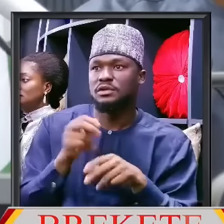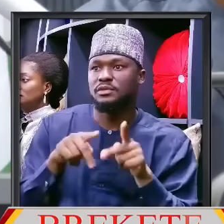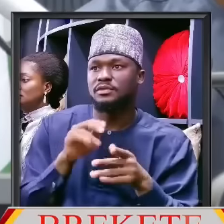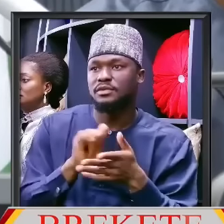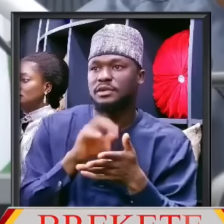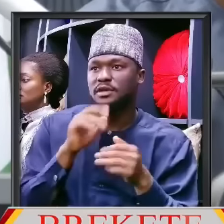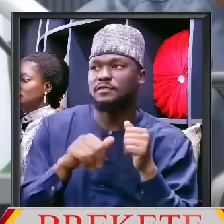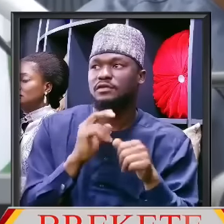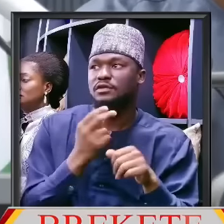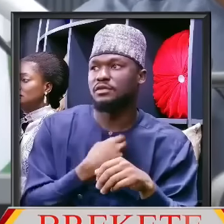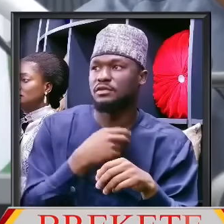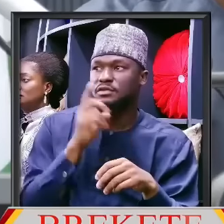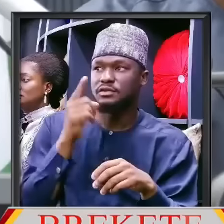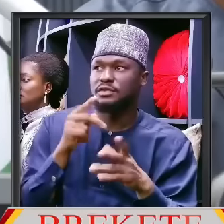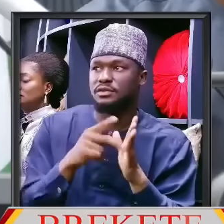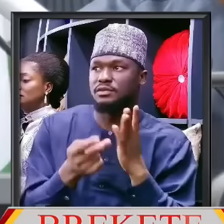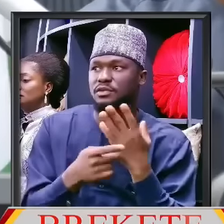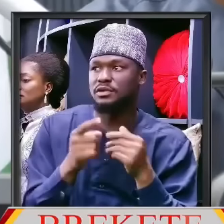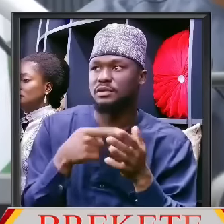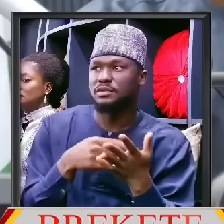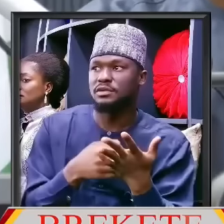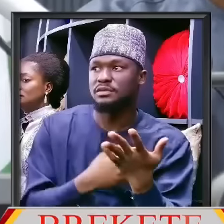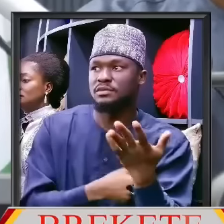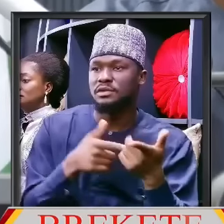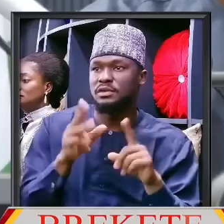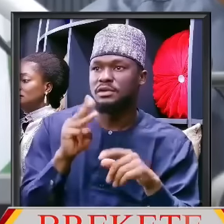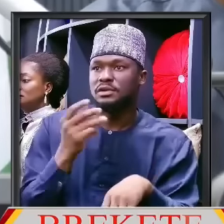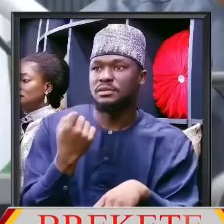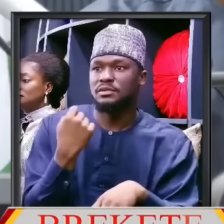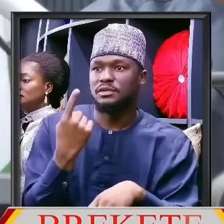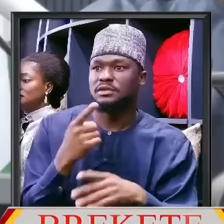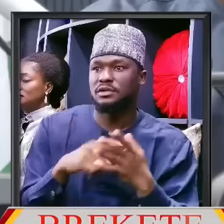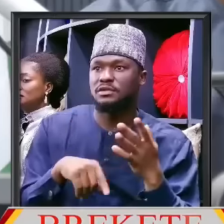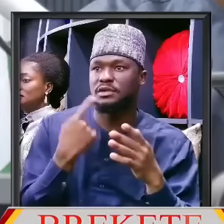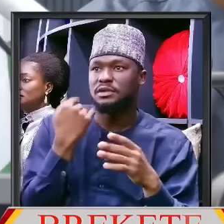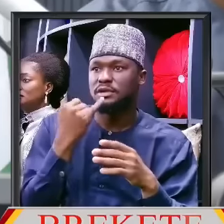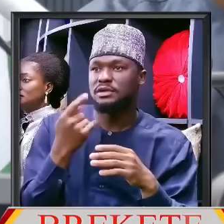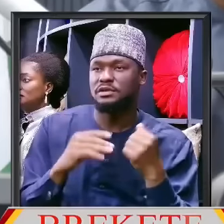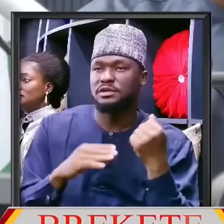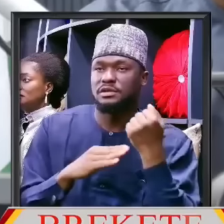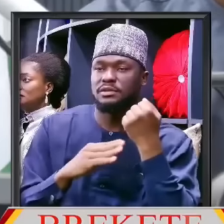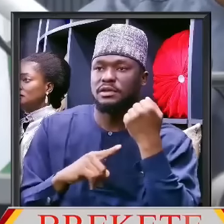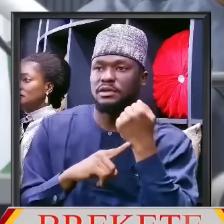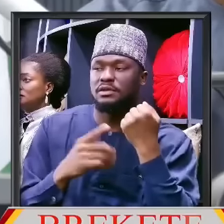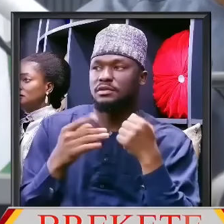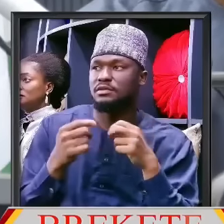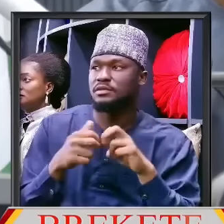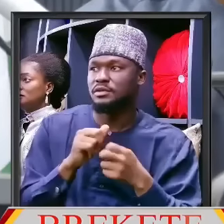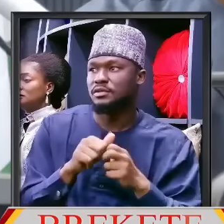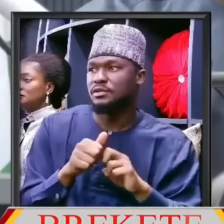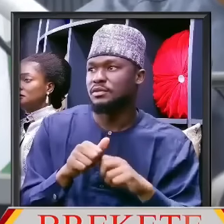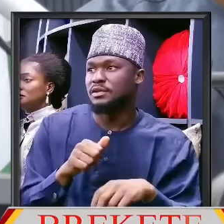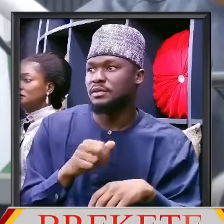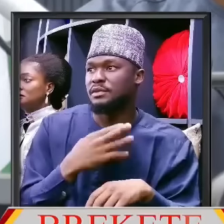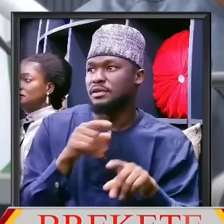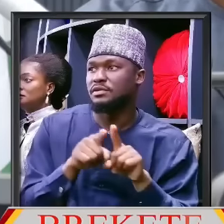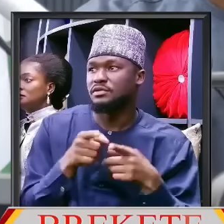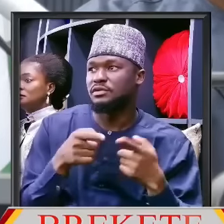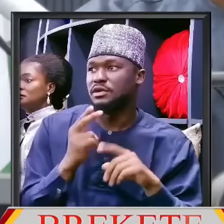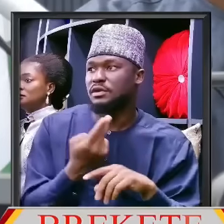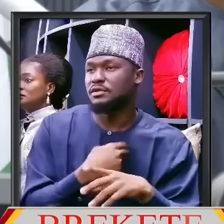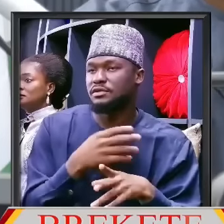they follow us for the program this morning along, make them understand waiting be the background of the case one, and then make we also